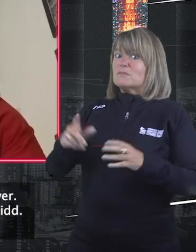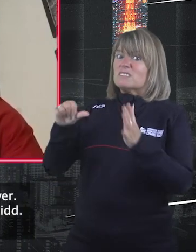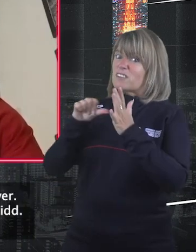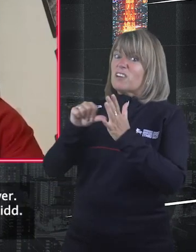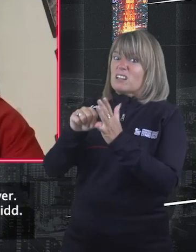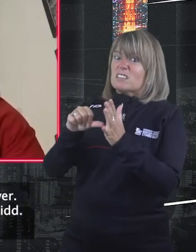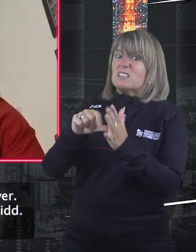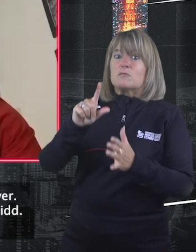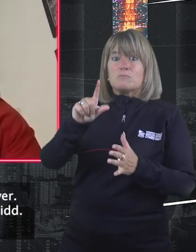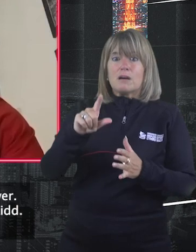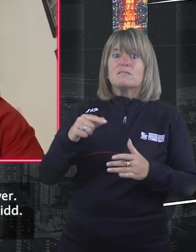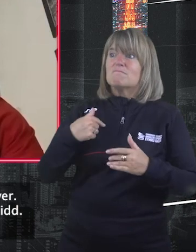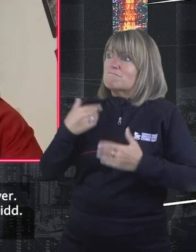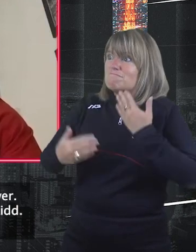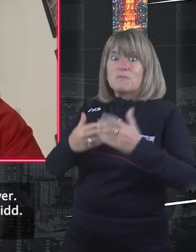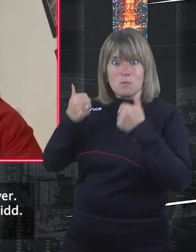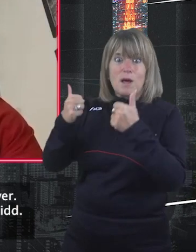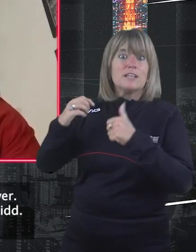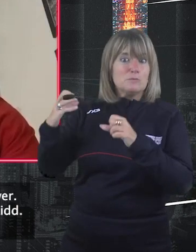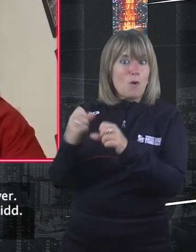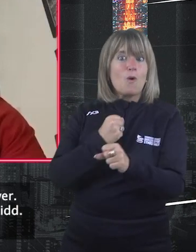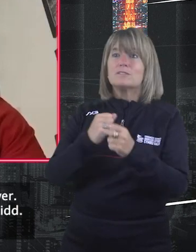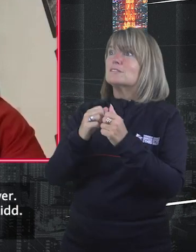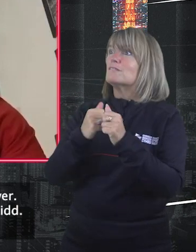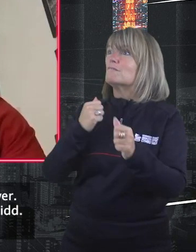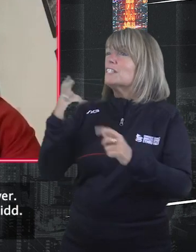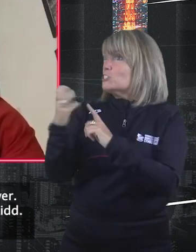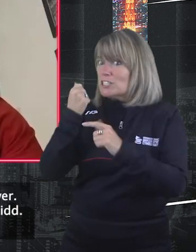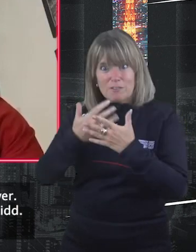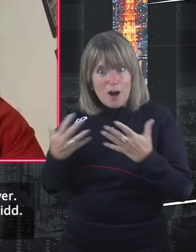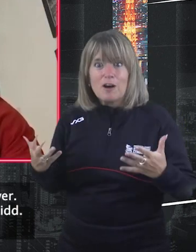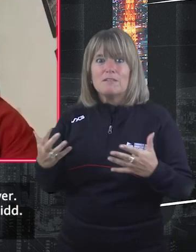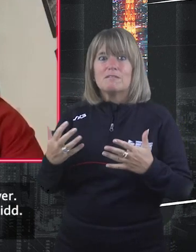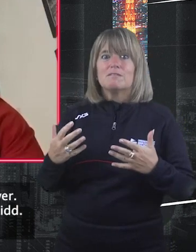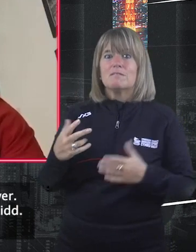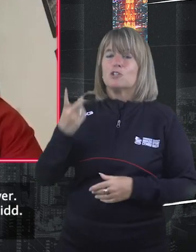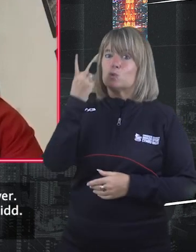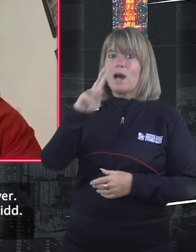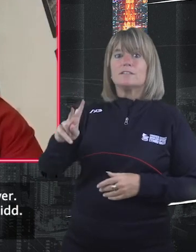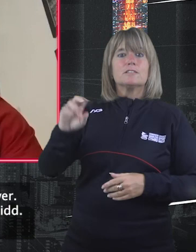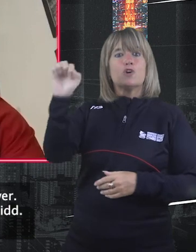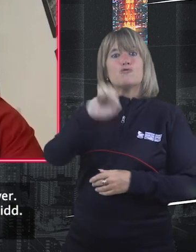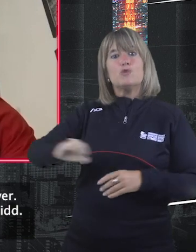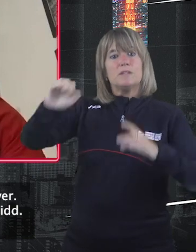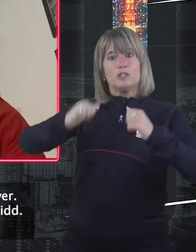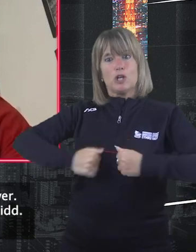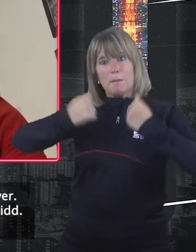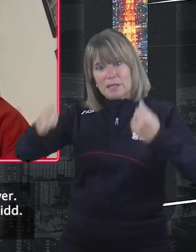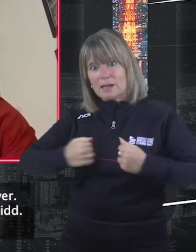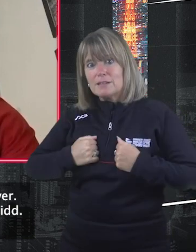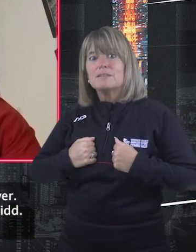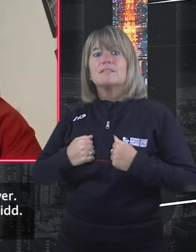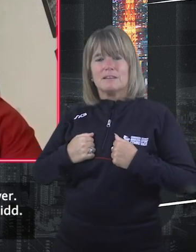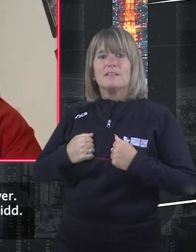it's difficult, but I've done well in the sport and I've achieved a lot. And then, like, 2 times